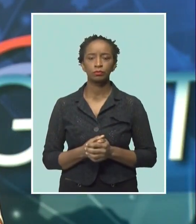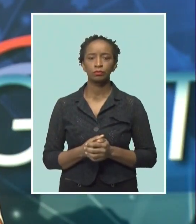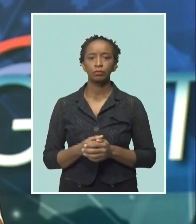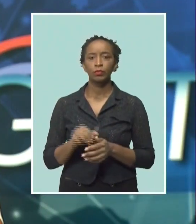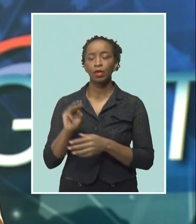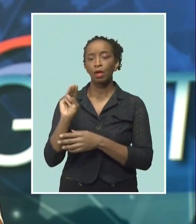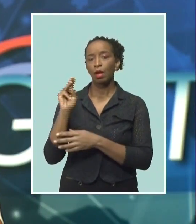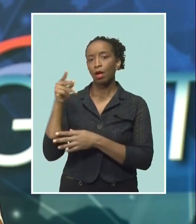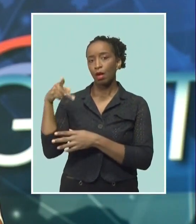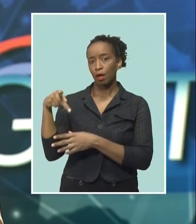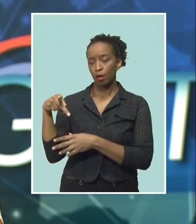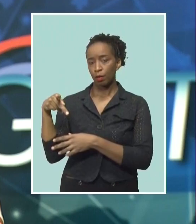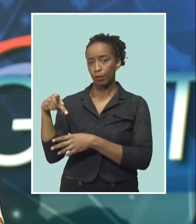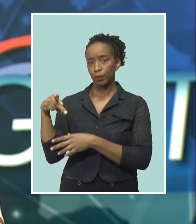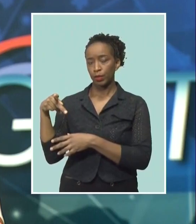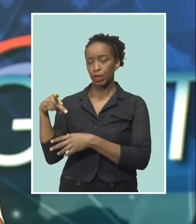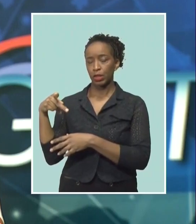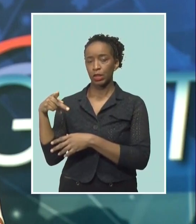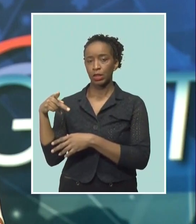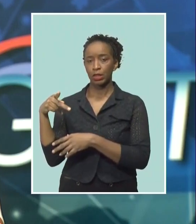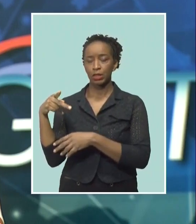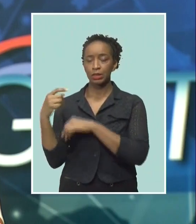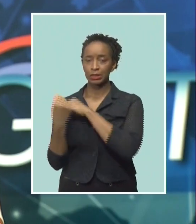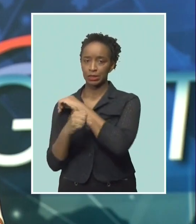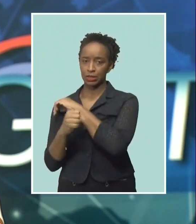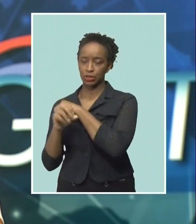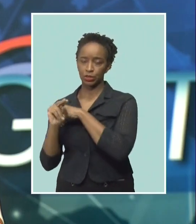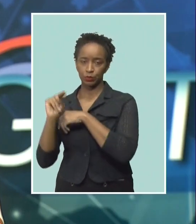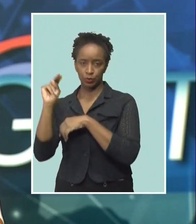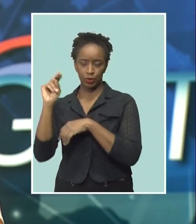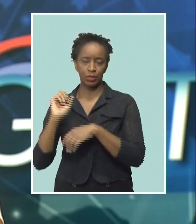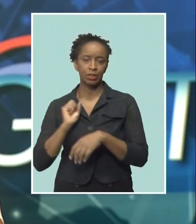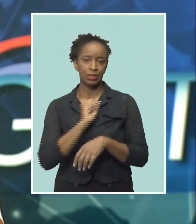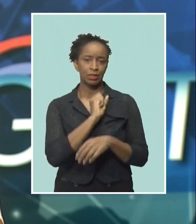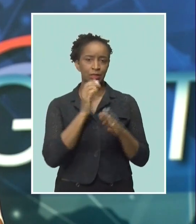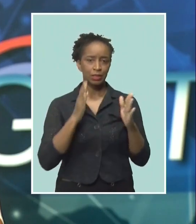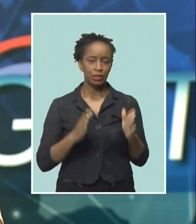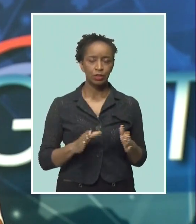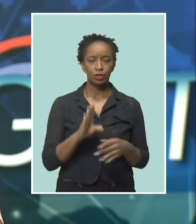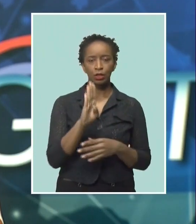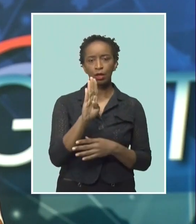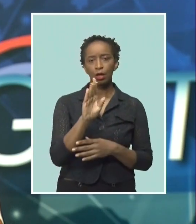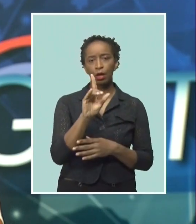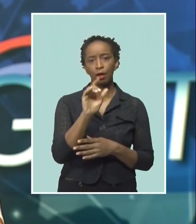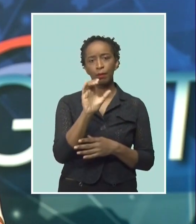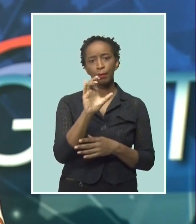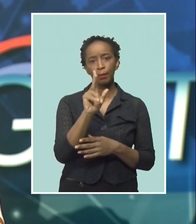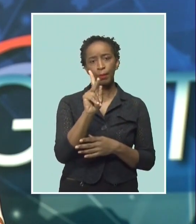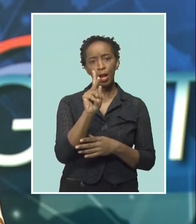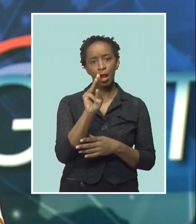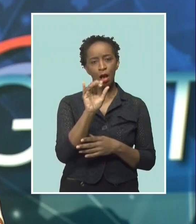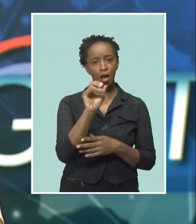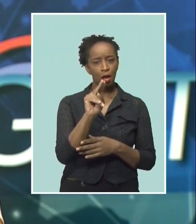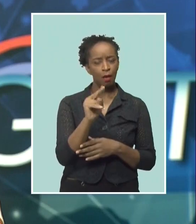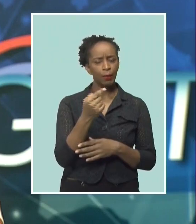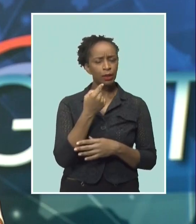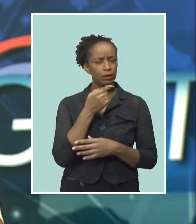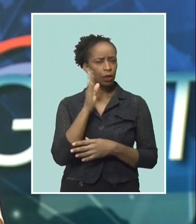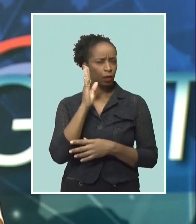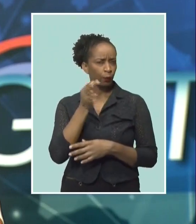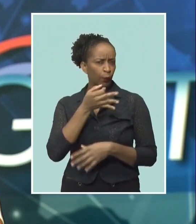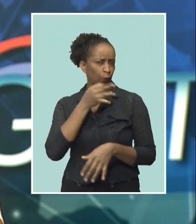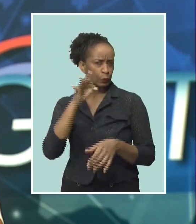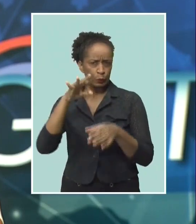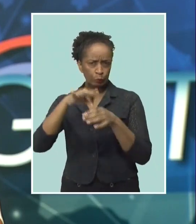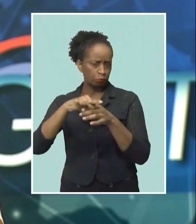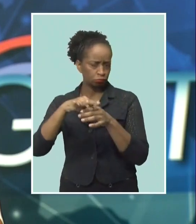Hinkson, and Senator Chad Blackman say there is no indication of a general election on the horizon. But the prospective candidate